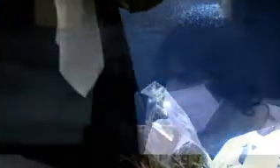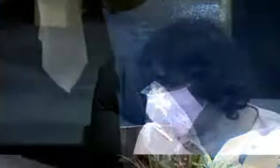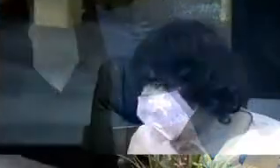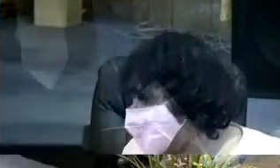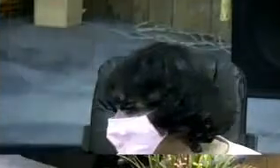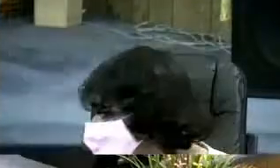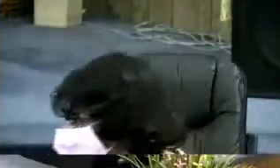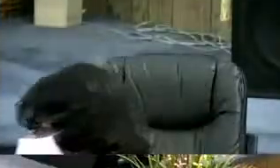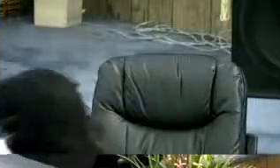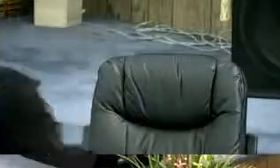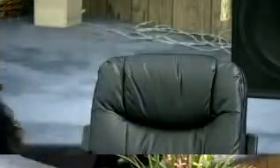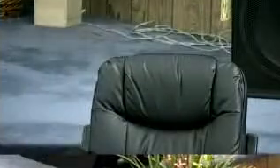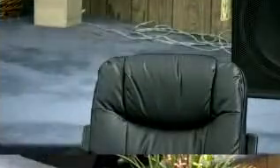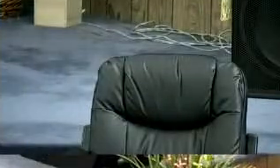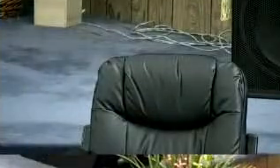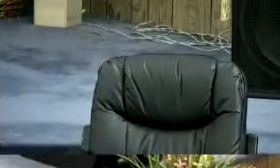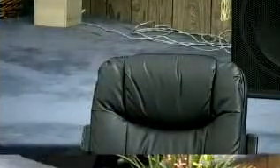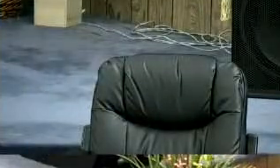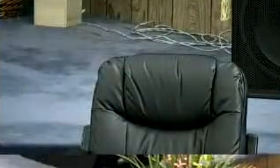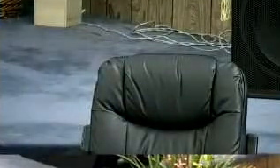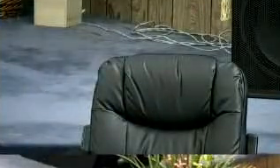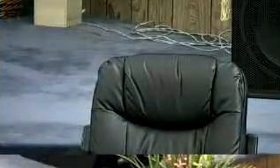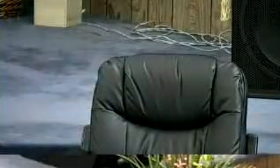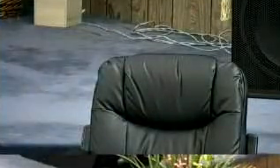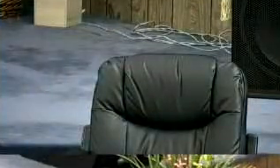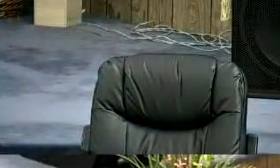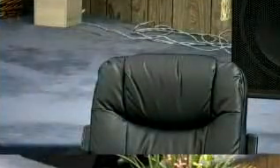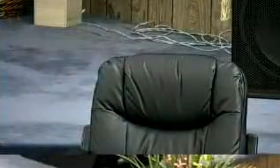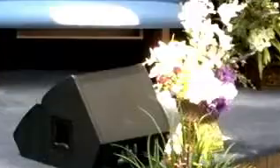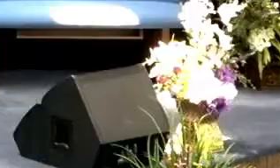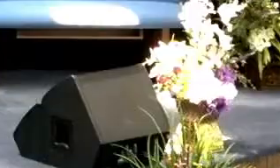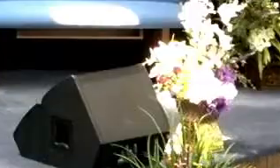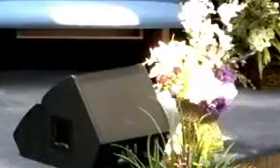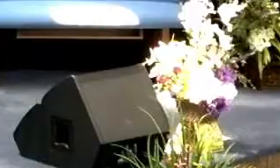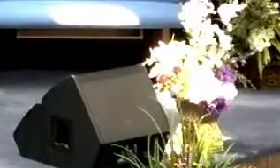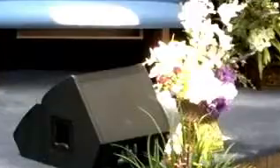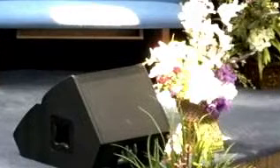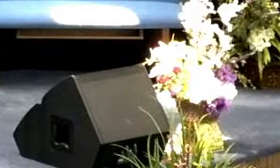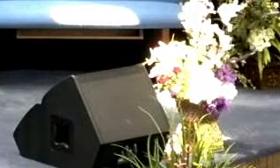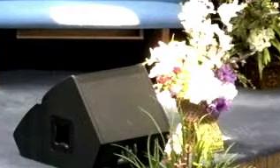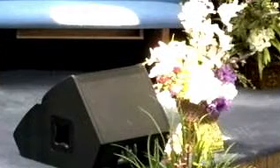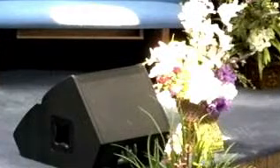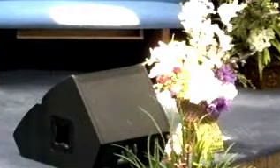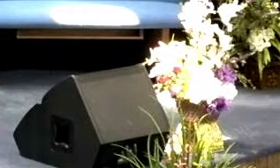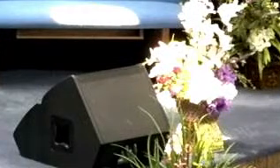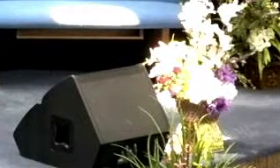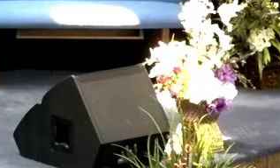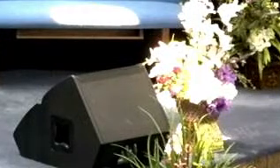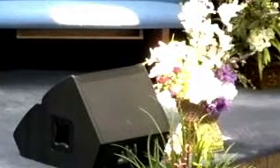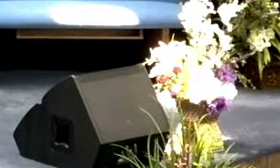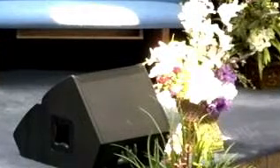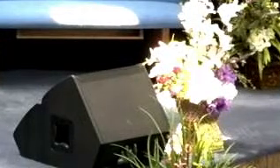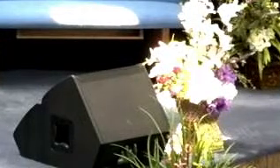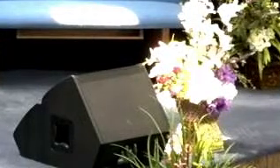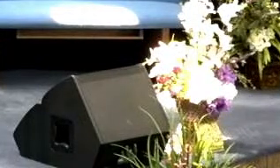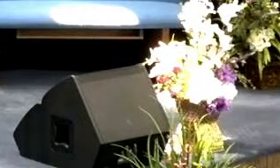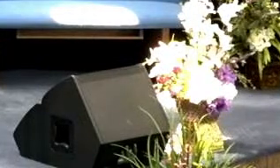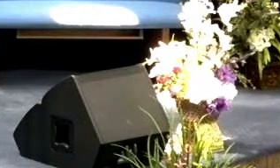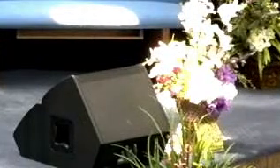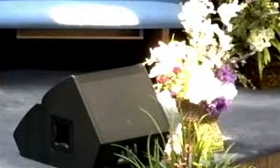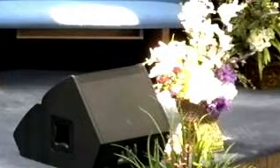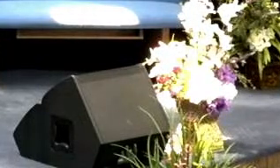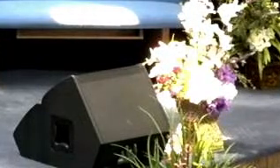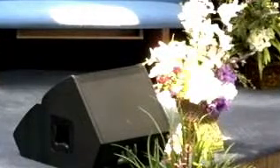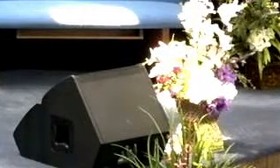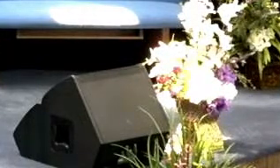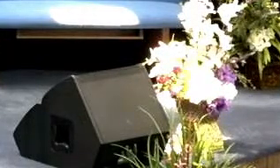Yes, yes, let's pray. Father, thank you. Thank you, Lord, for who you are. For we know that